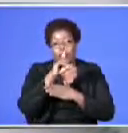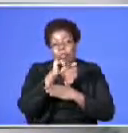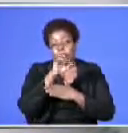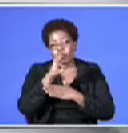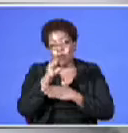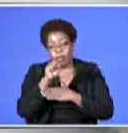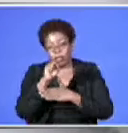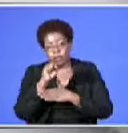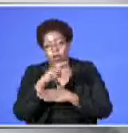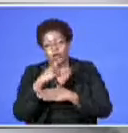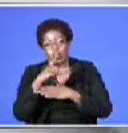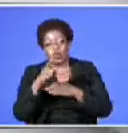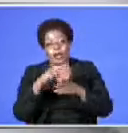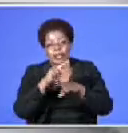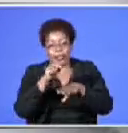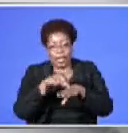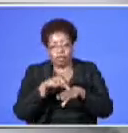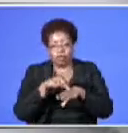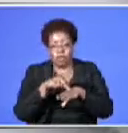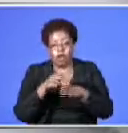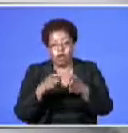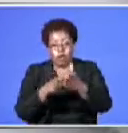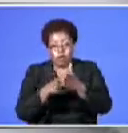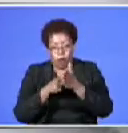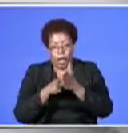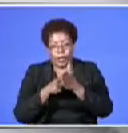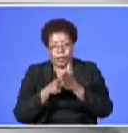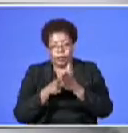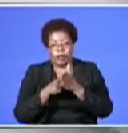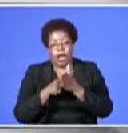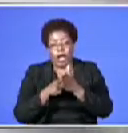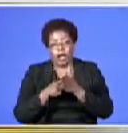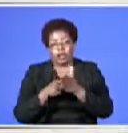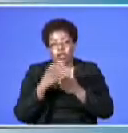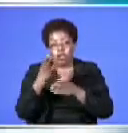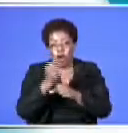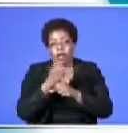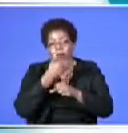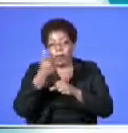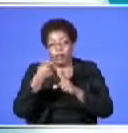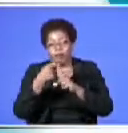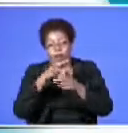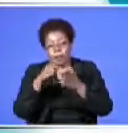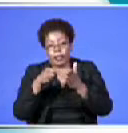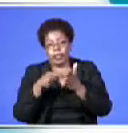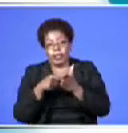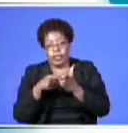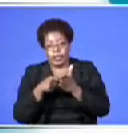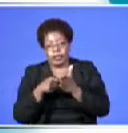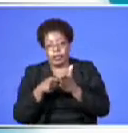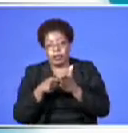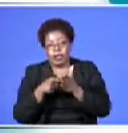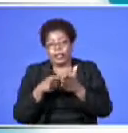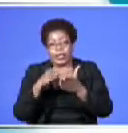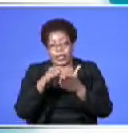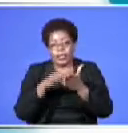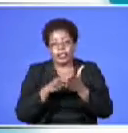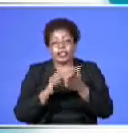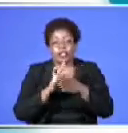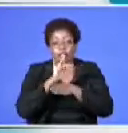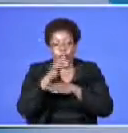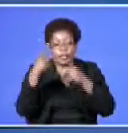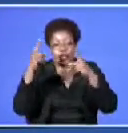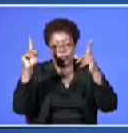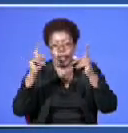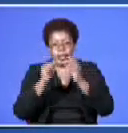who naturally acquired and recovered from the virus. Dr. Brennan weighed in on Moderna's early success.